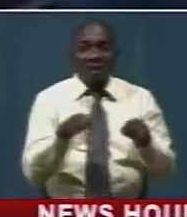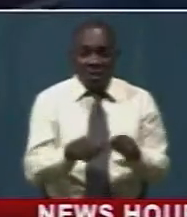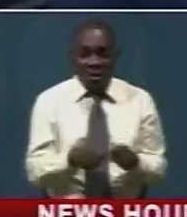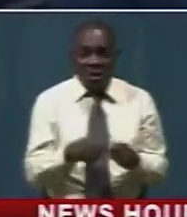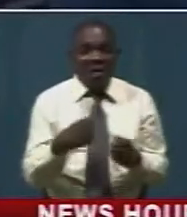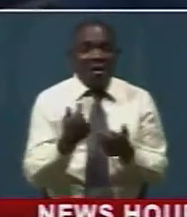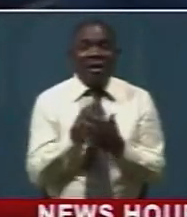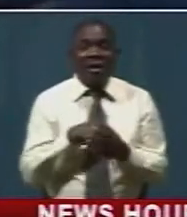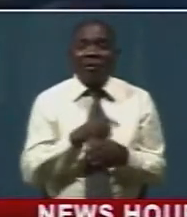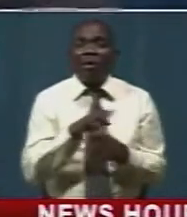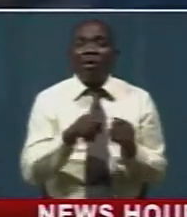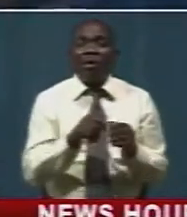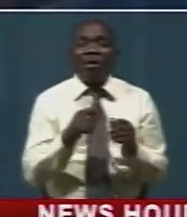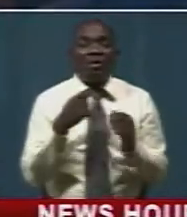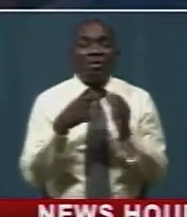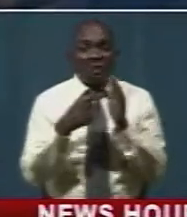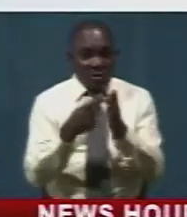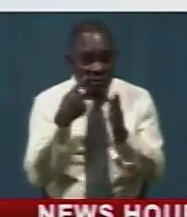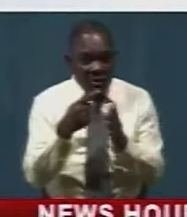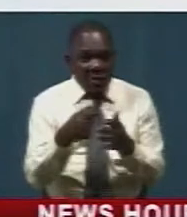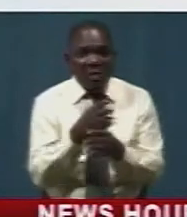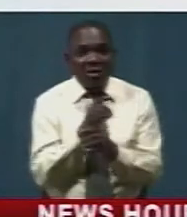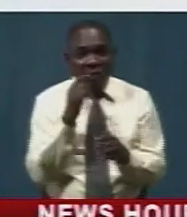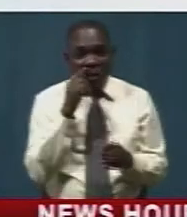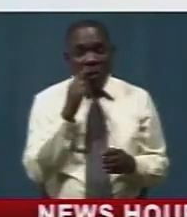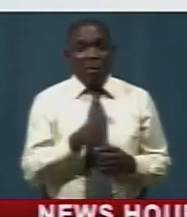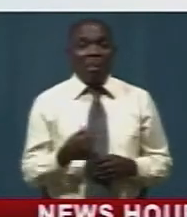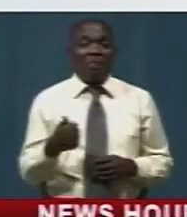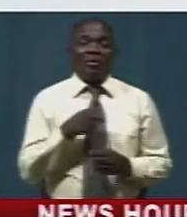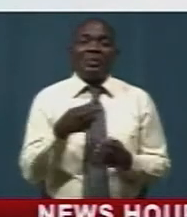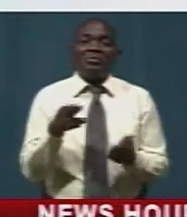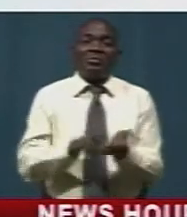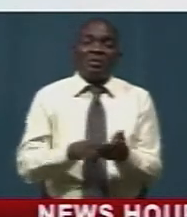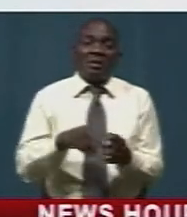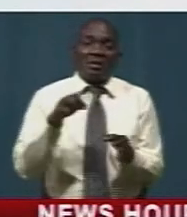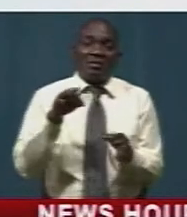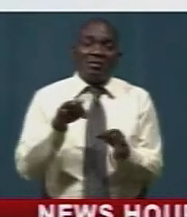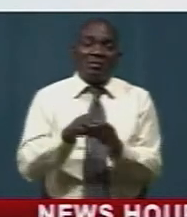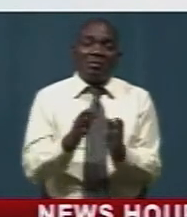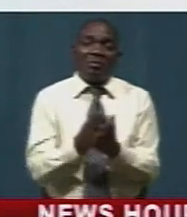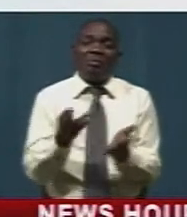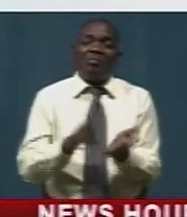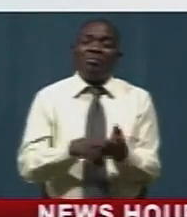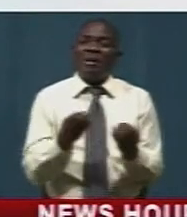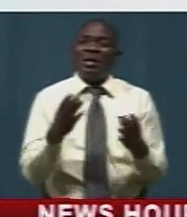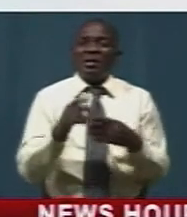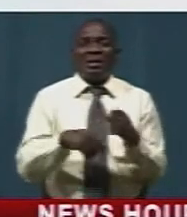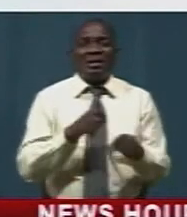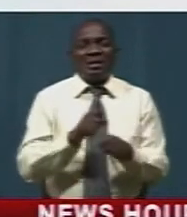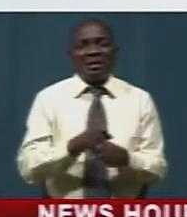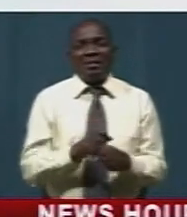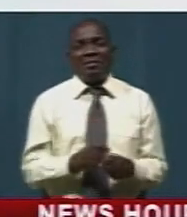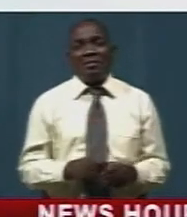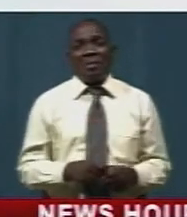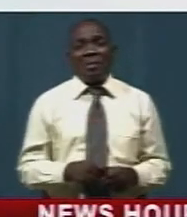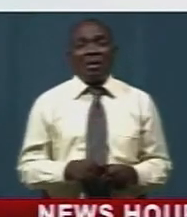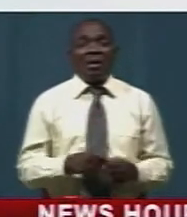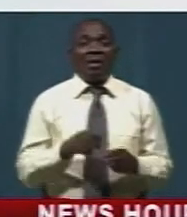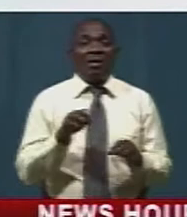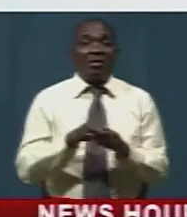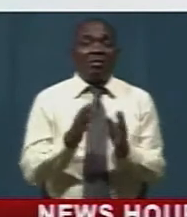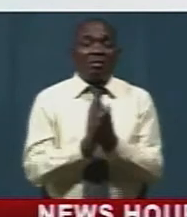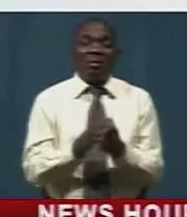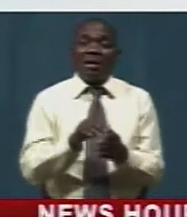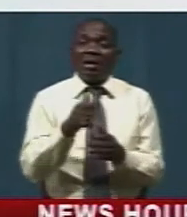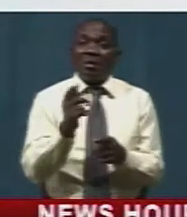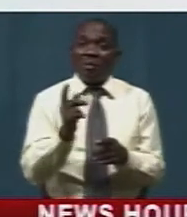held the fabric of society together. We've registered and voted several times in this country. And wherever any